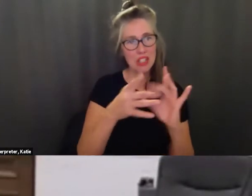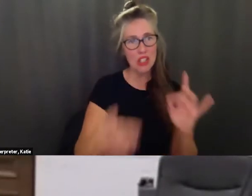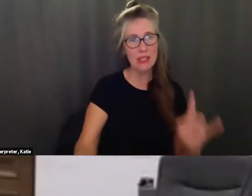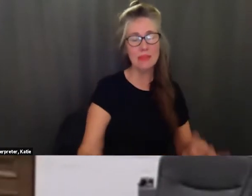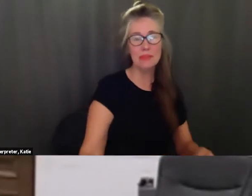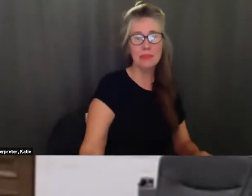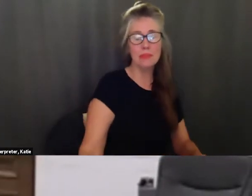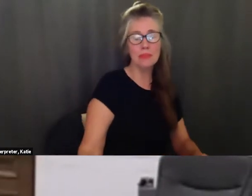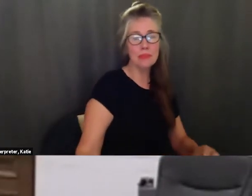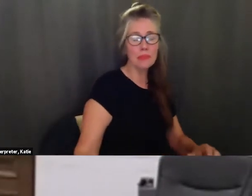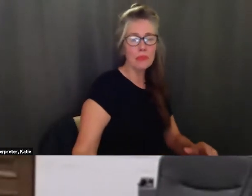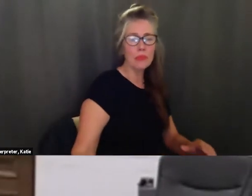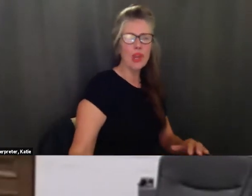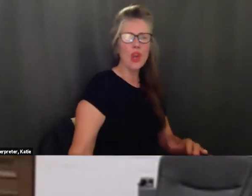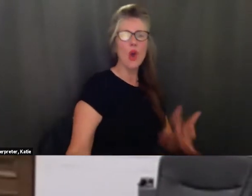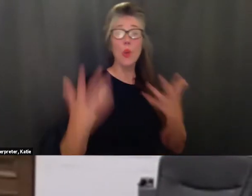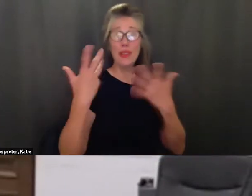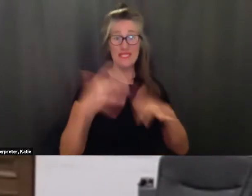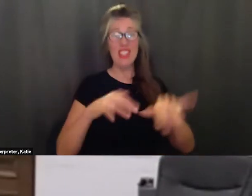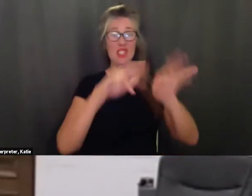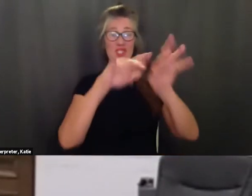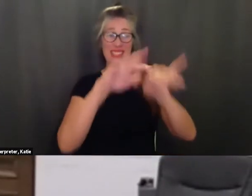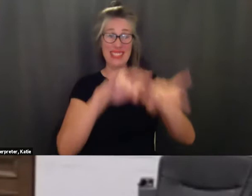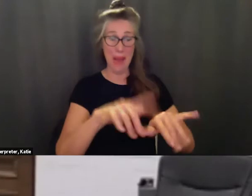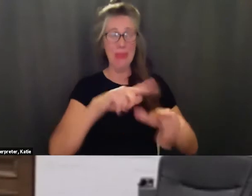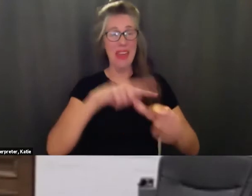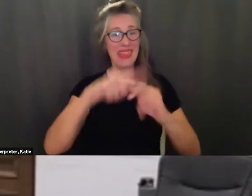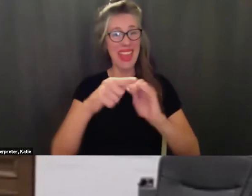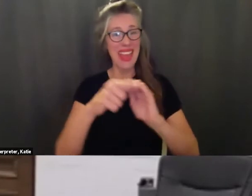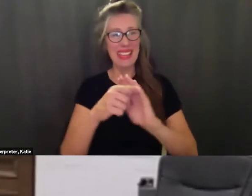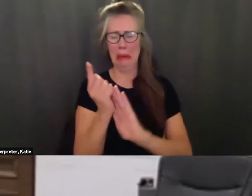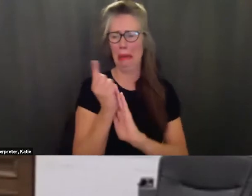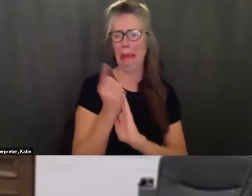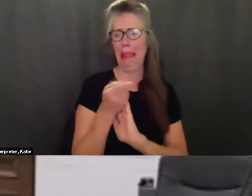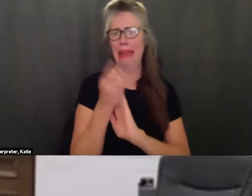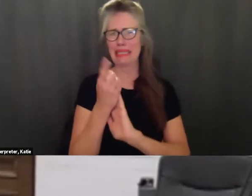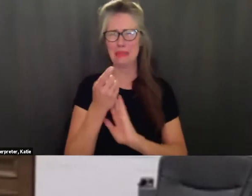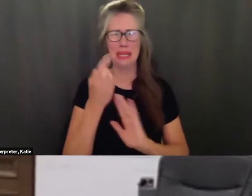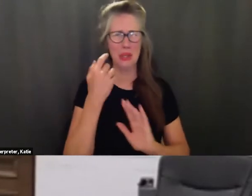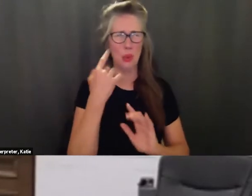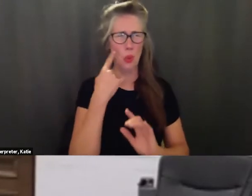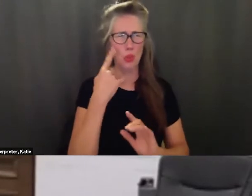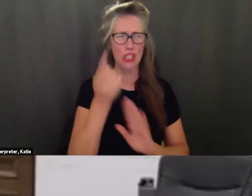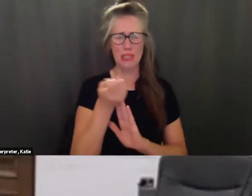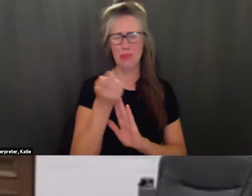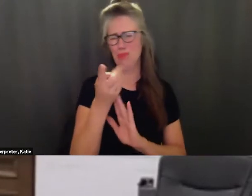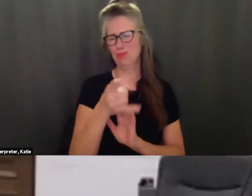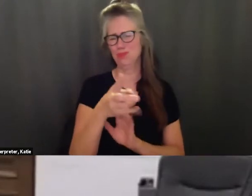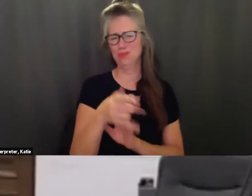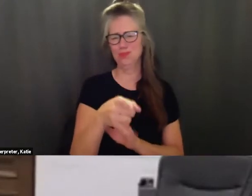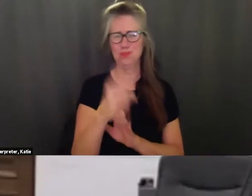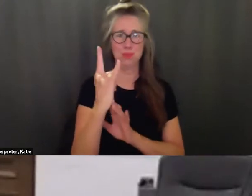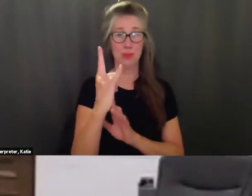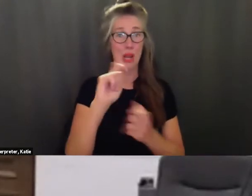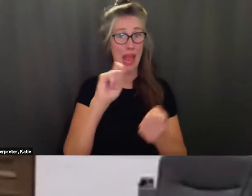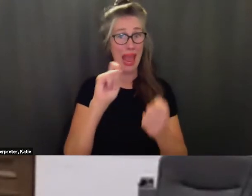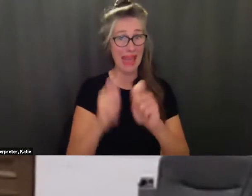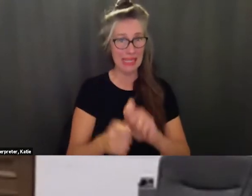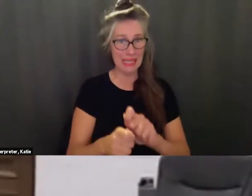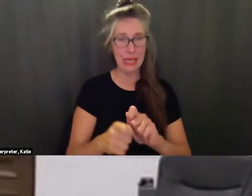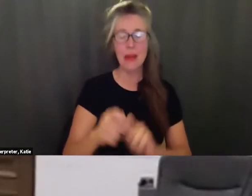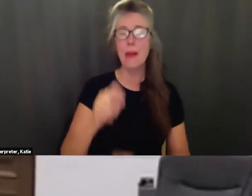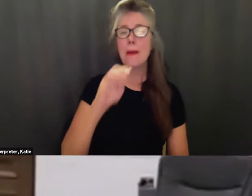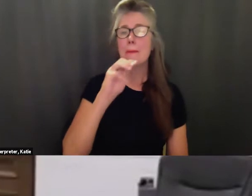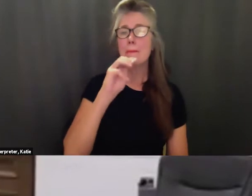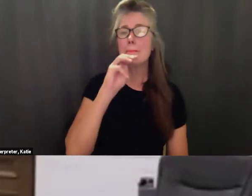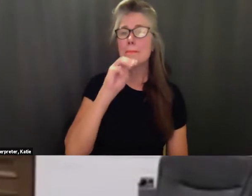edit. And so with Ms. Alvarez brought to my attention,